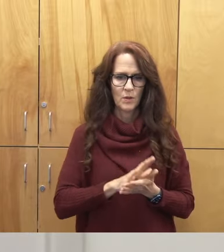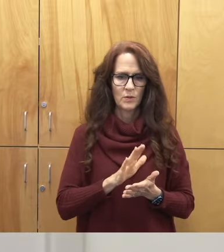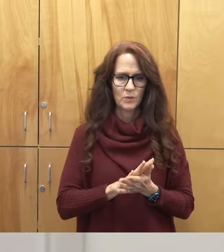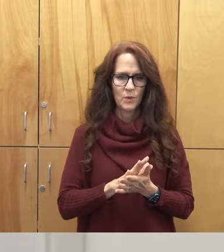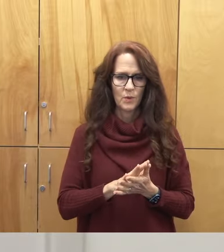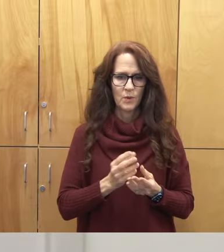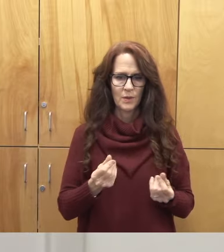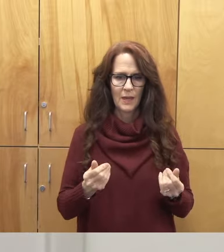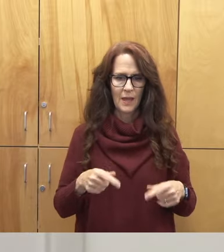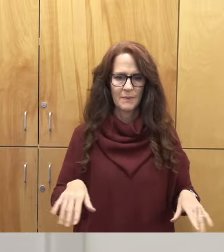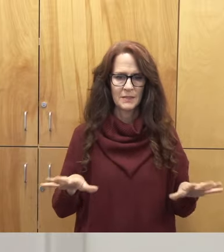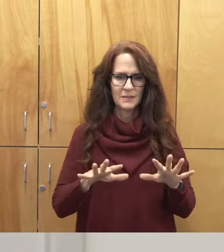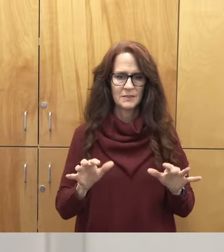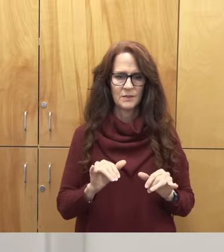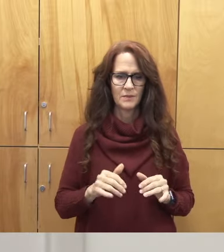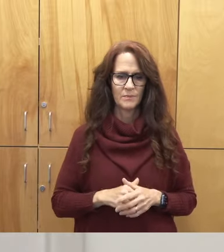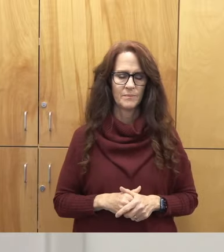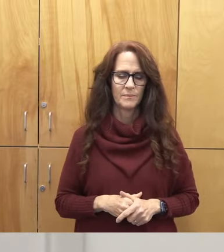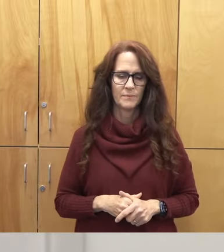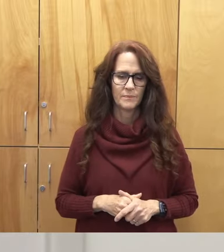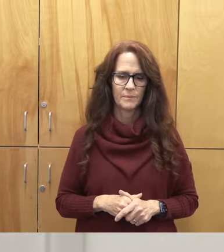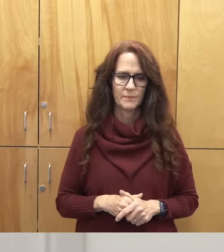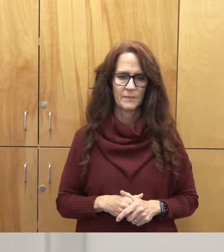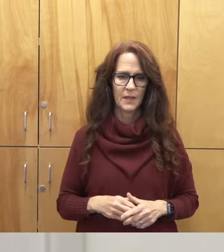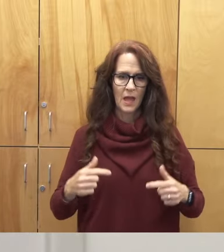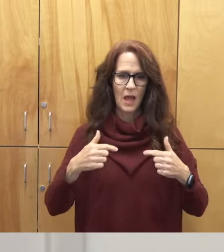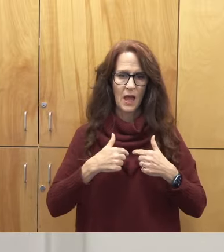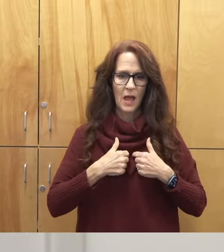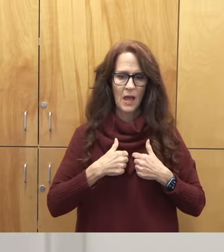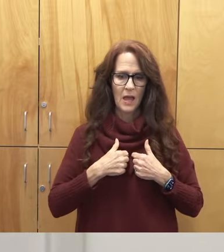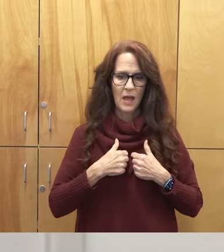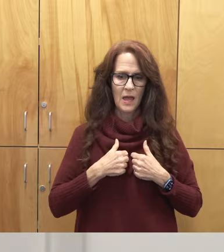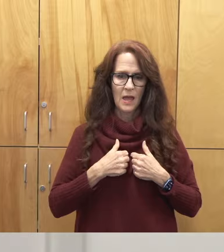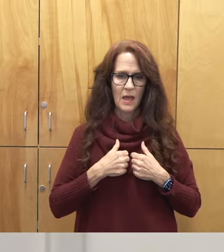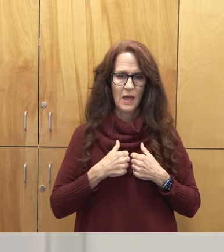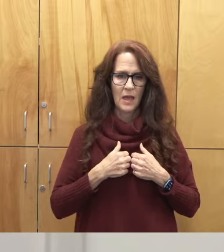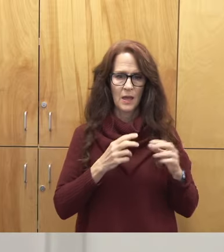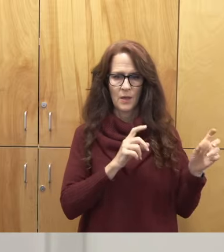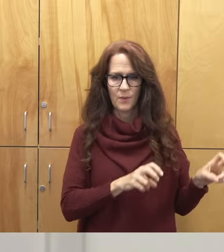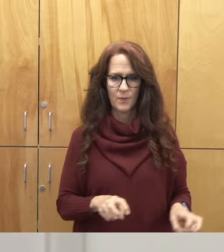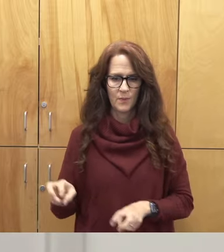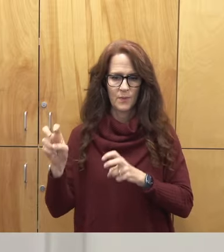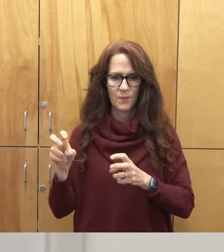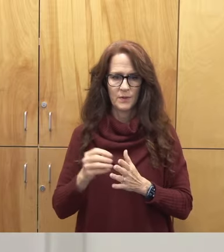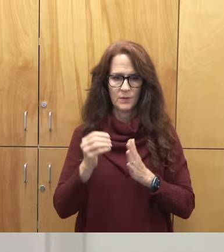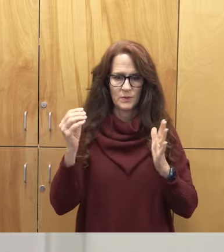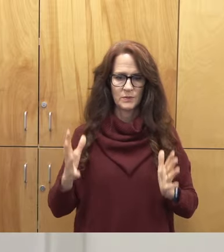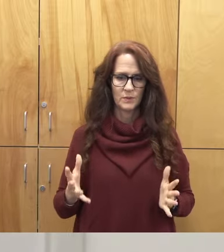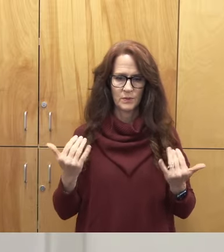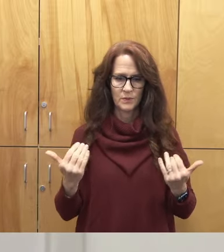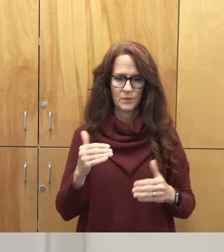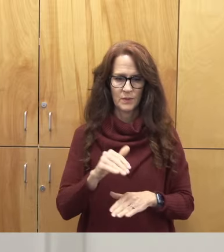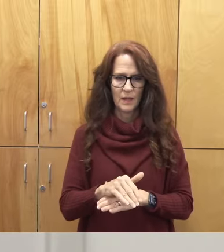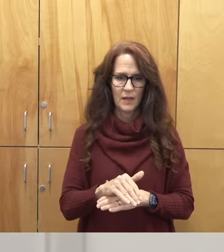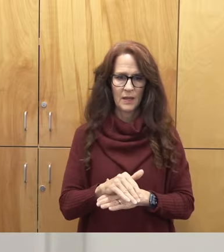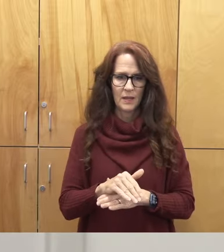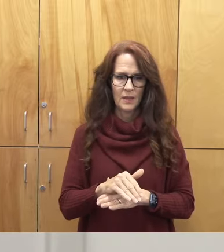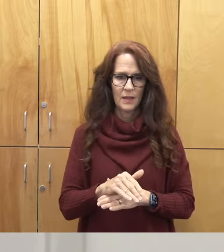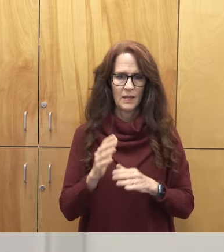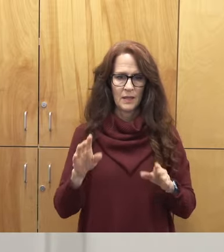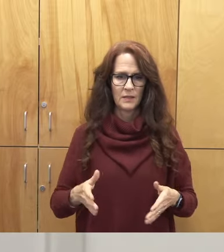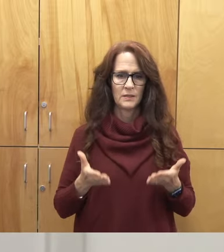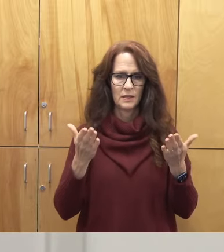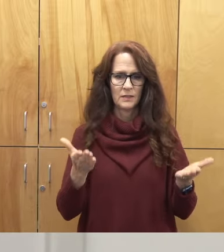campuses. So I would just highlight that. I'm going to cede my superintendent's report to our students tonight, and I'd like to